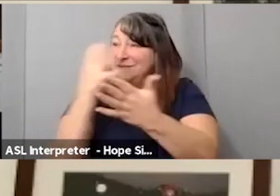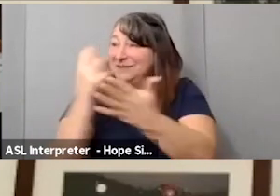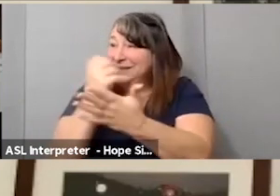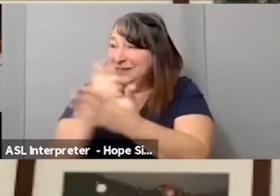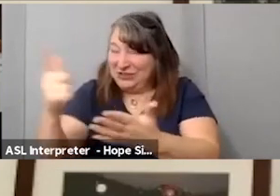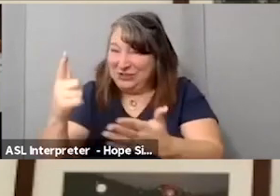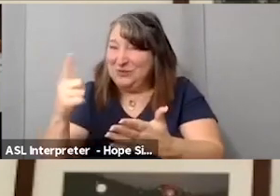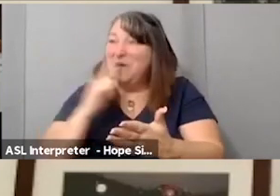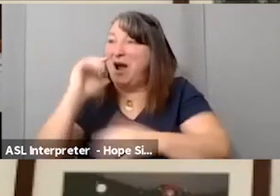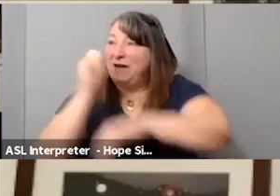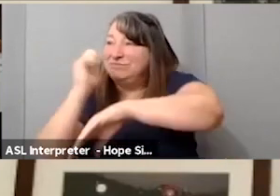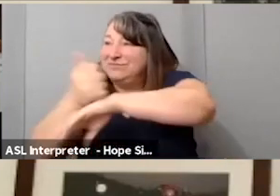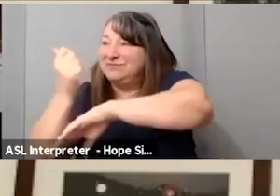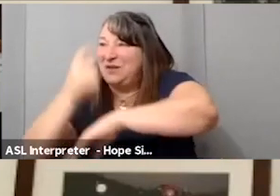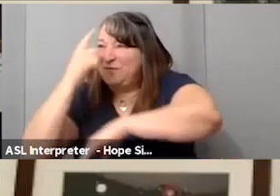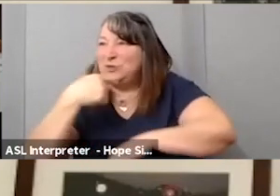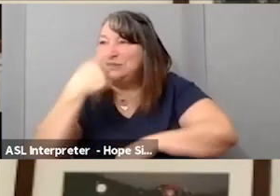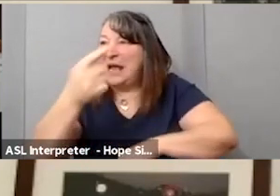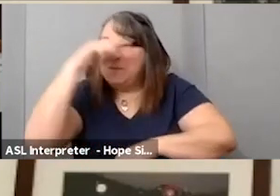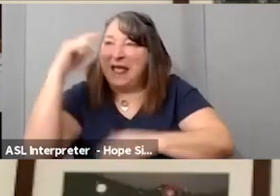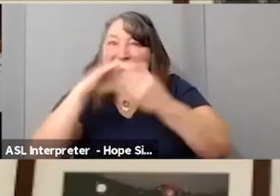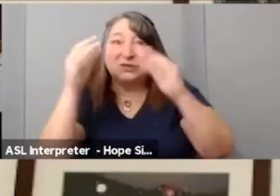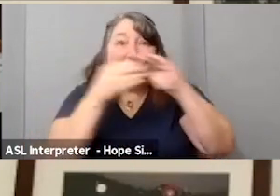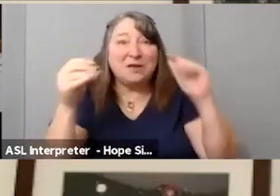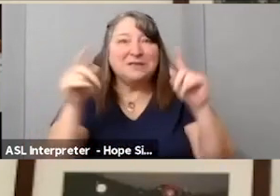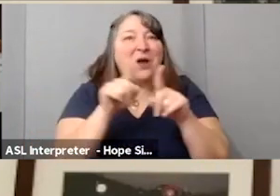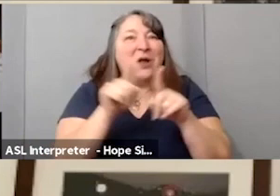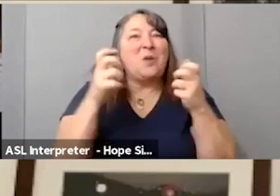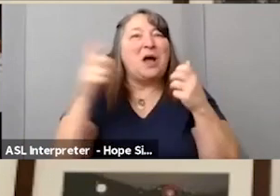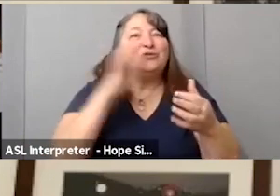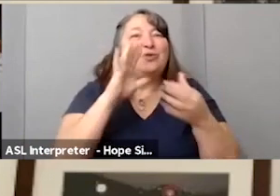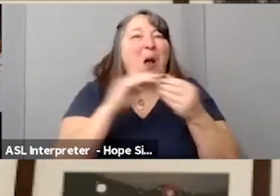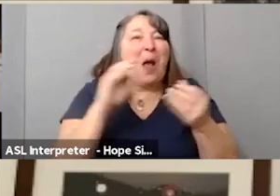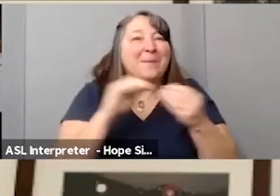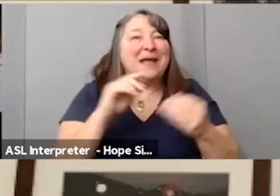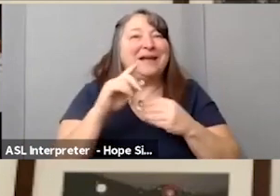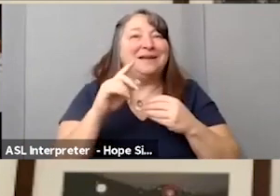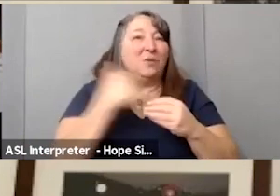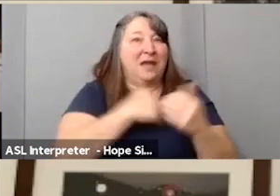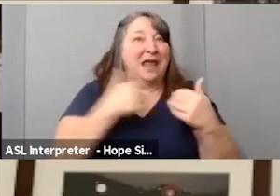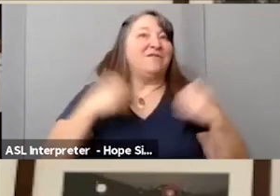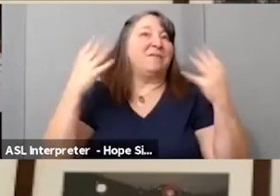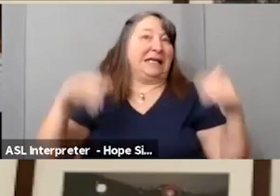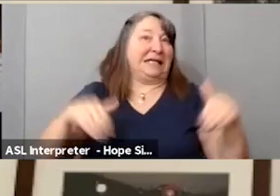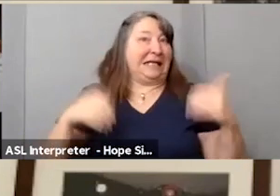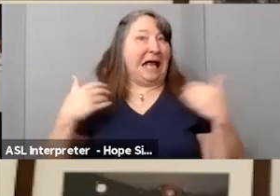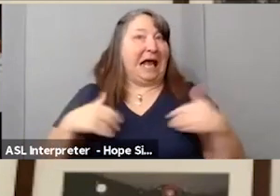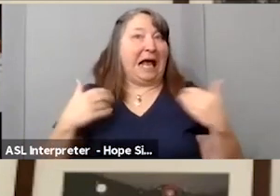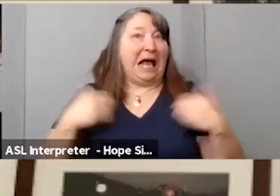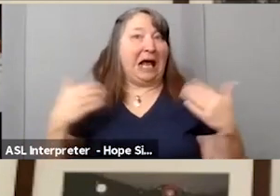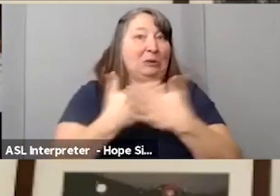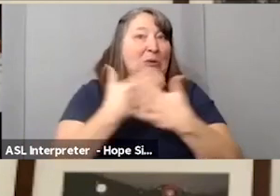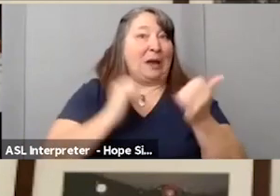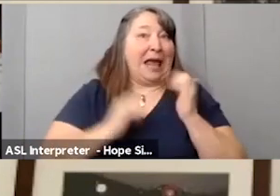Black stories. But I'd like you to comment also, because we have a lot of young, up and coming actors. We have people who